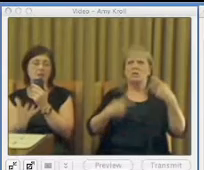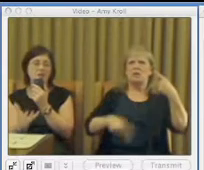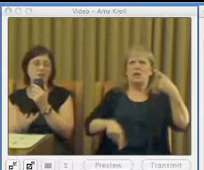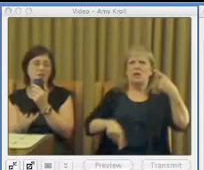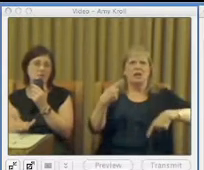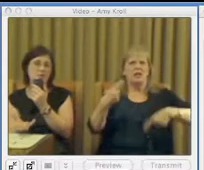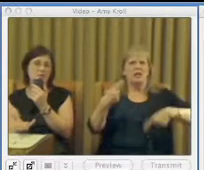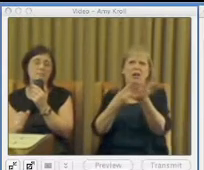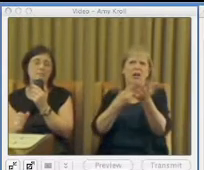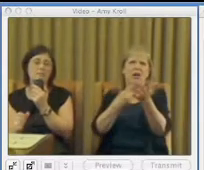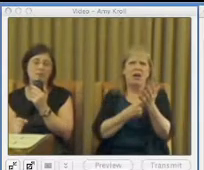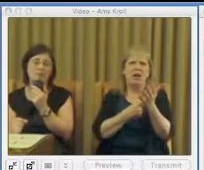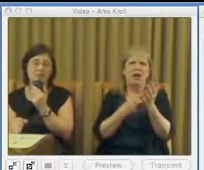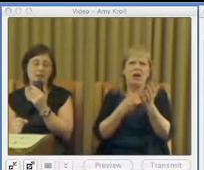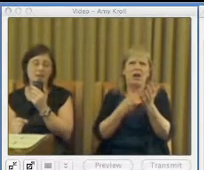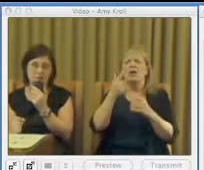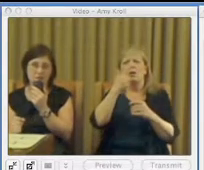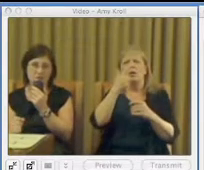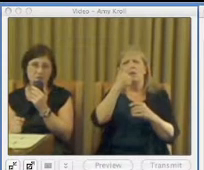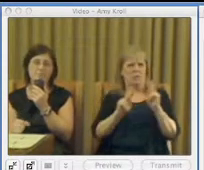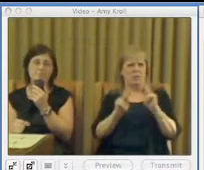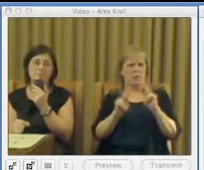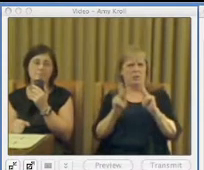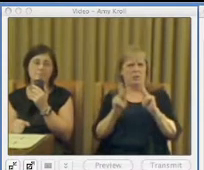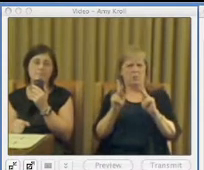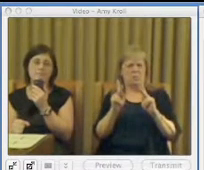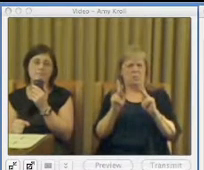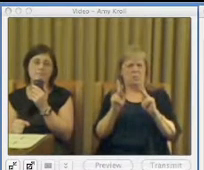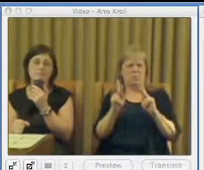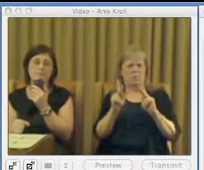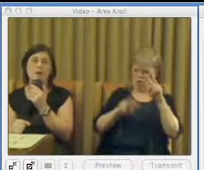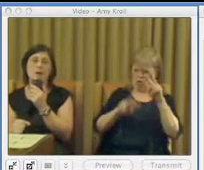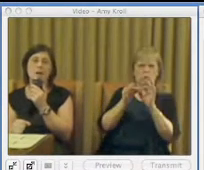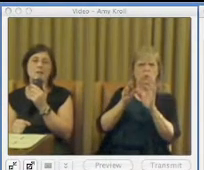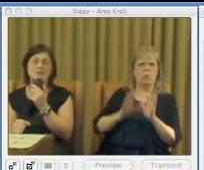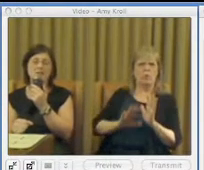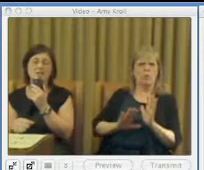because people start to question the role of the interpreter